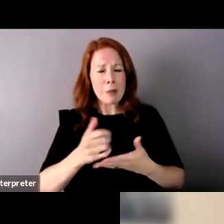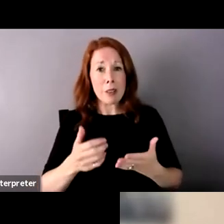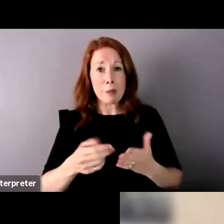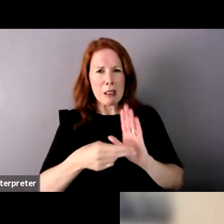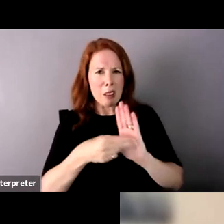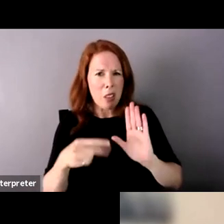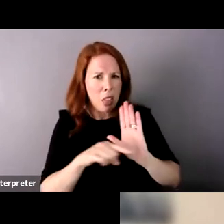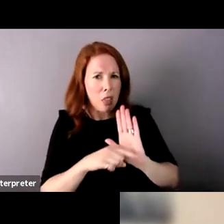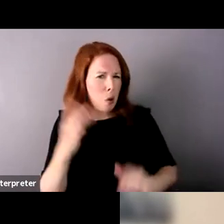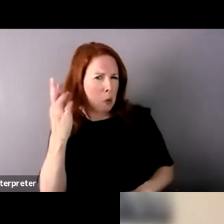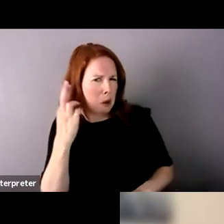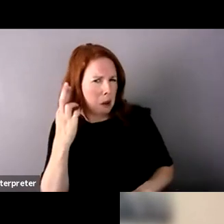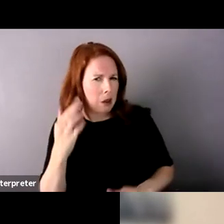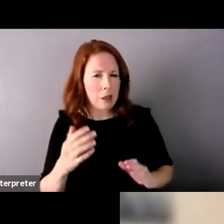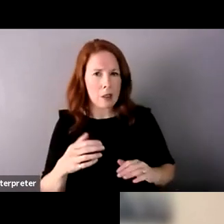why.